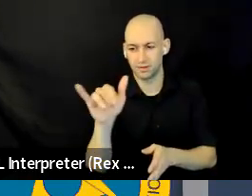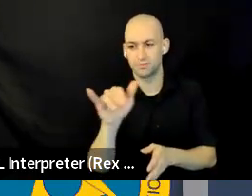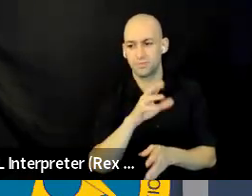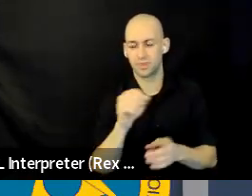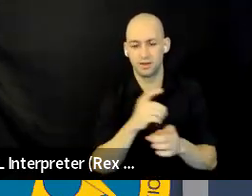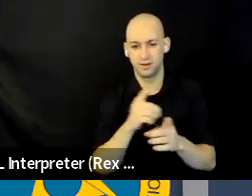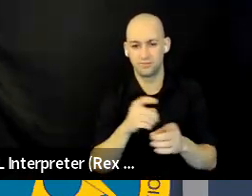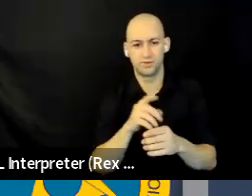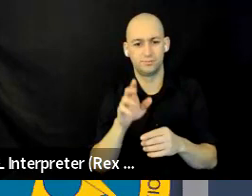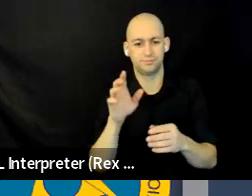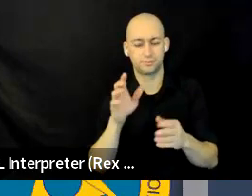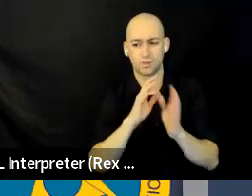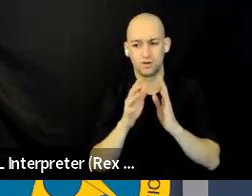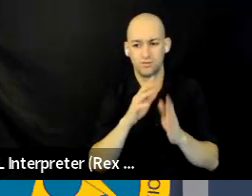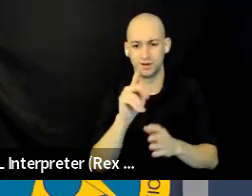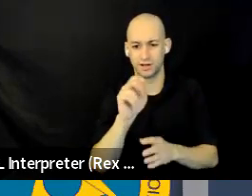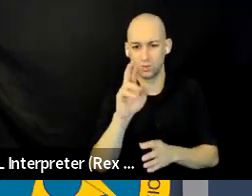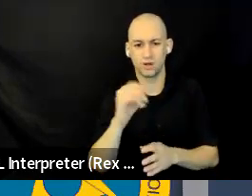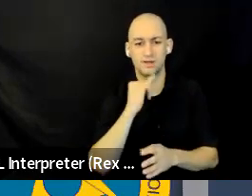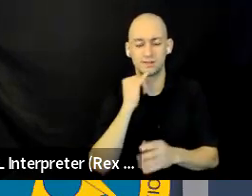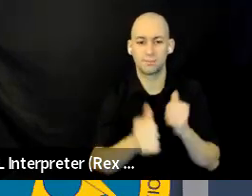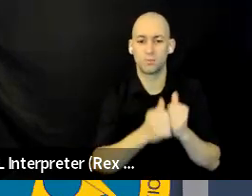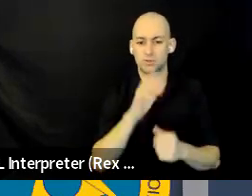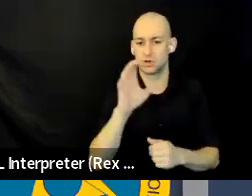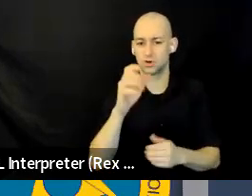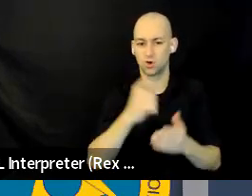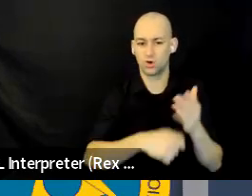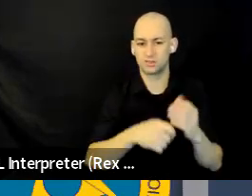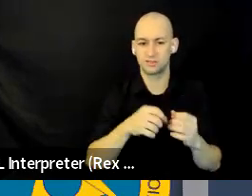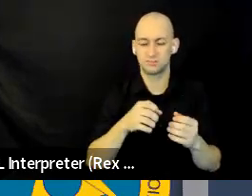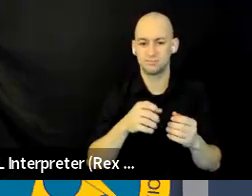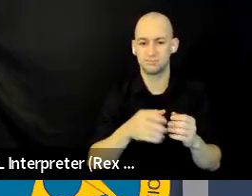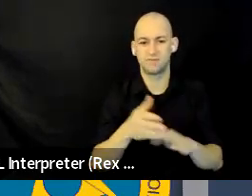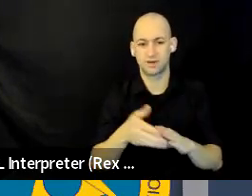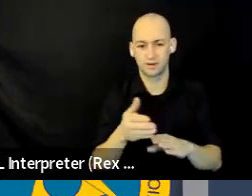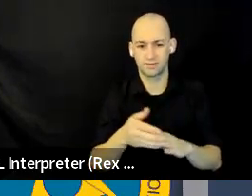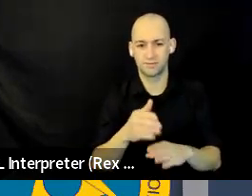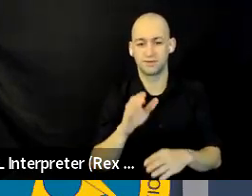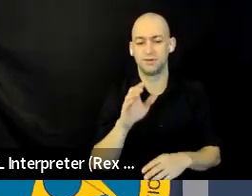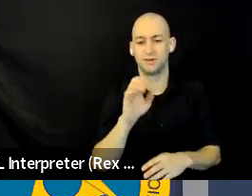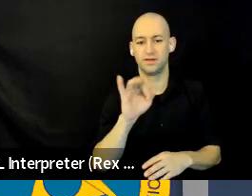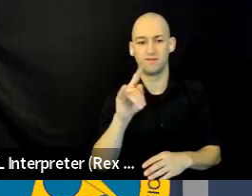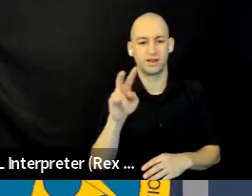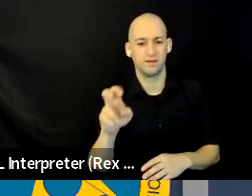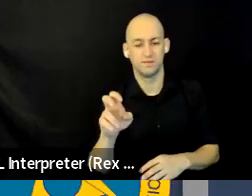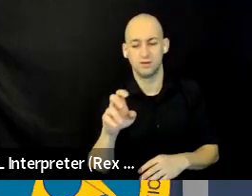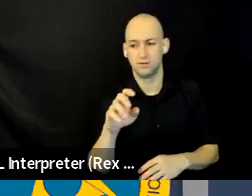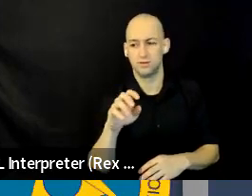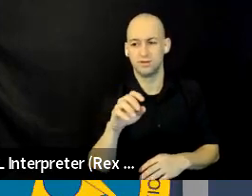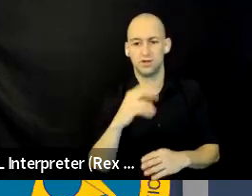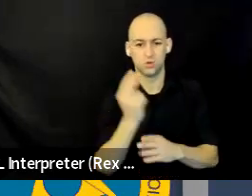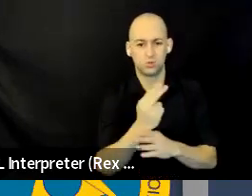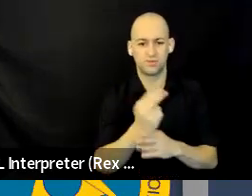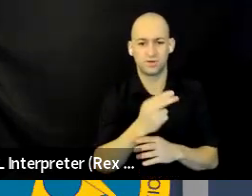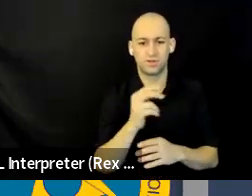as perhaps the most cost-effective and useful use of climate investment money